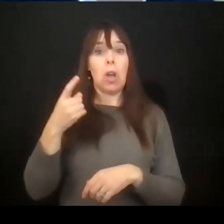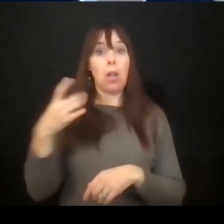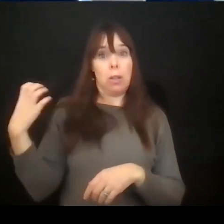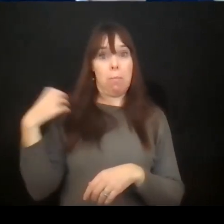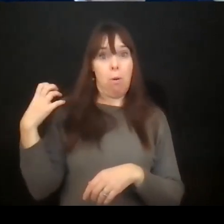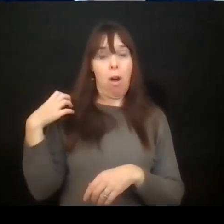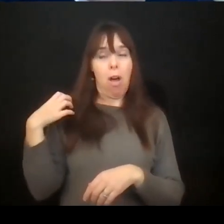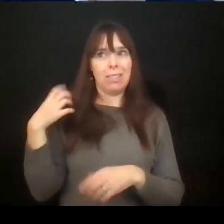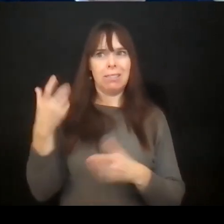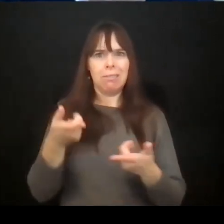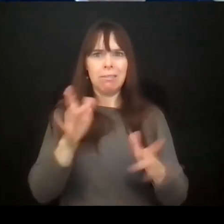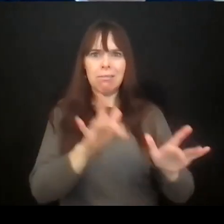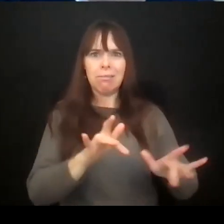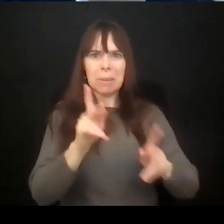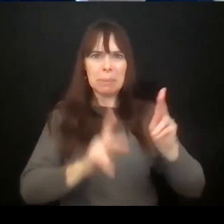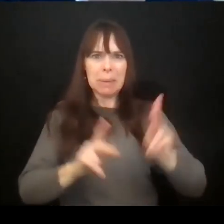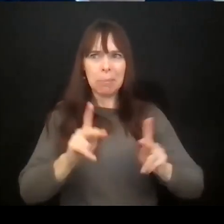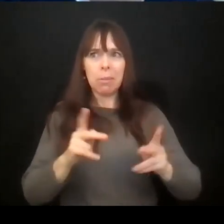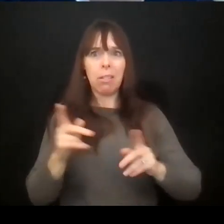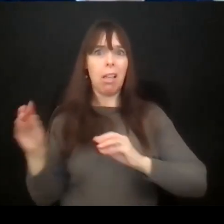about the plight of these people.